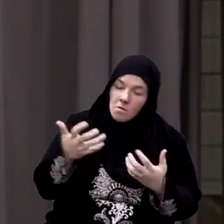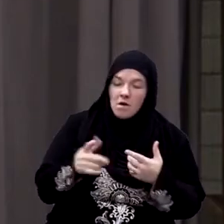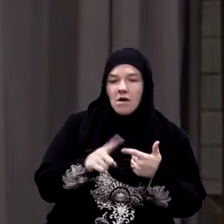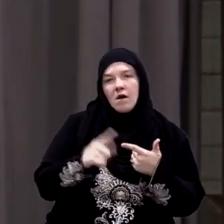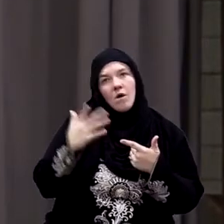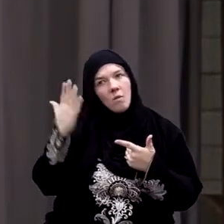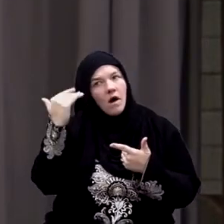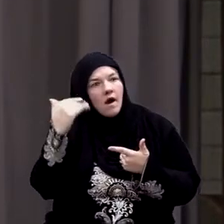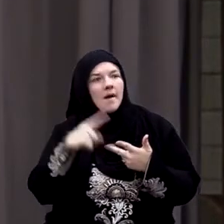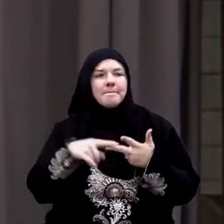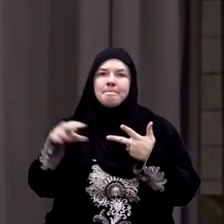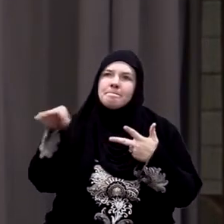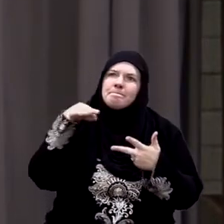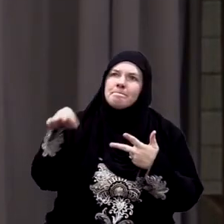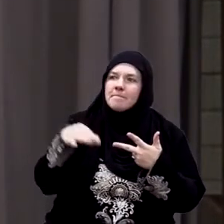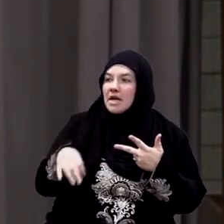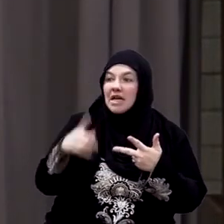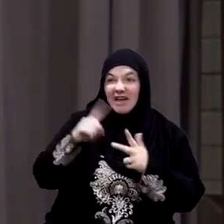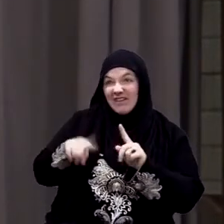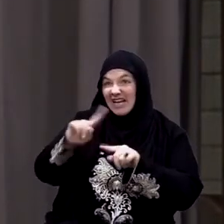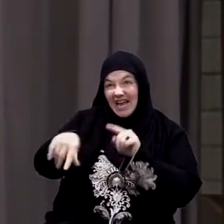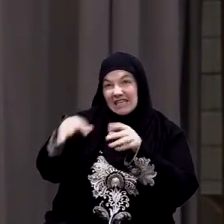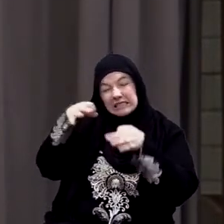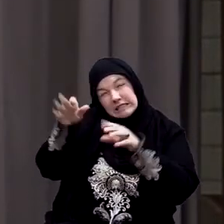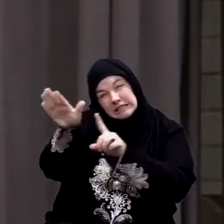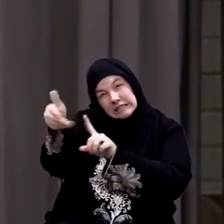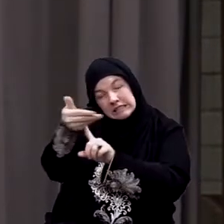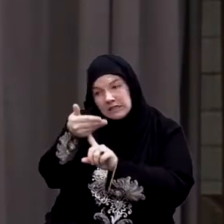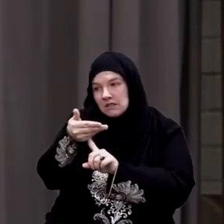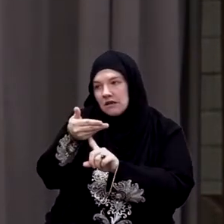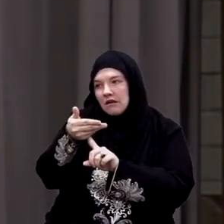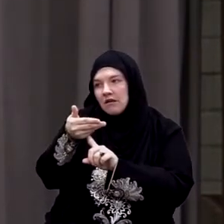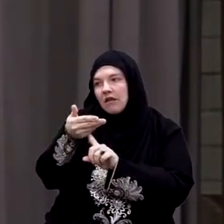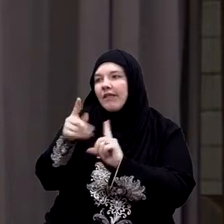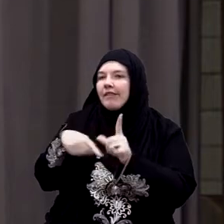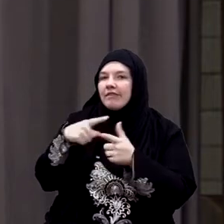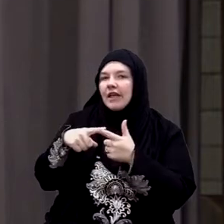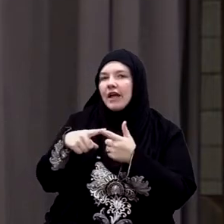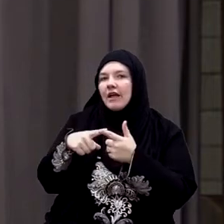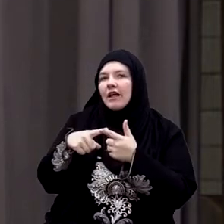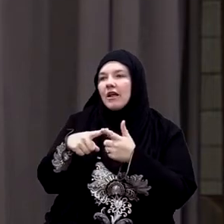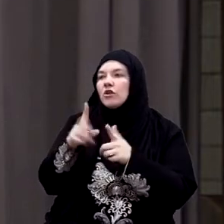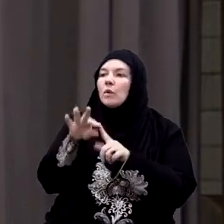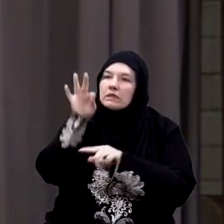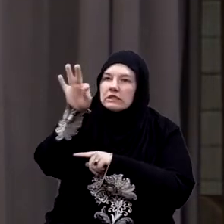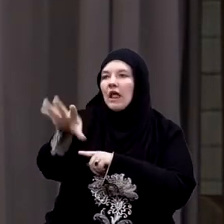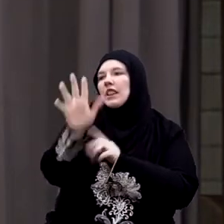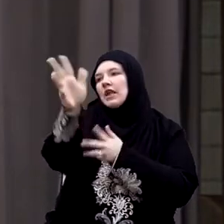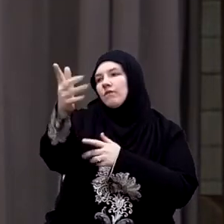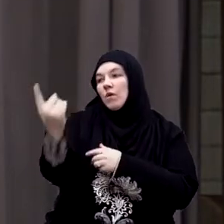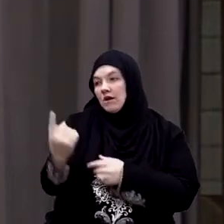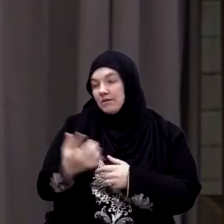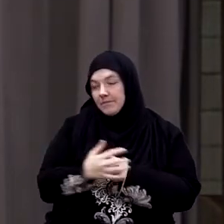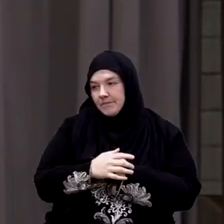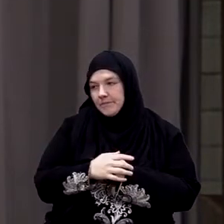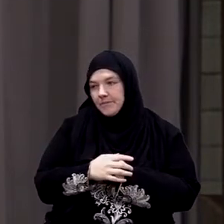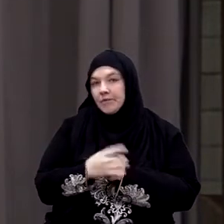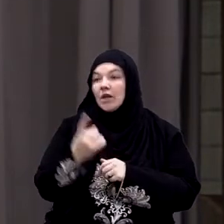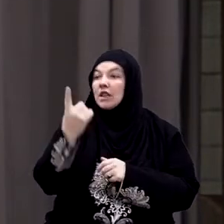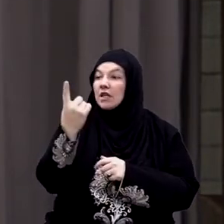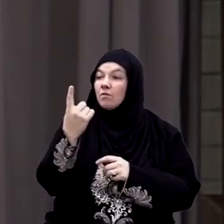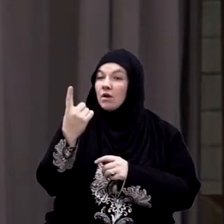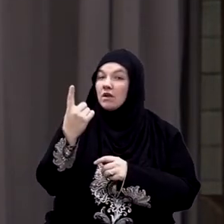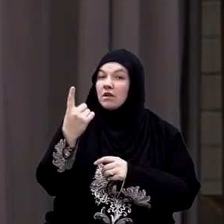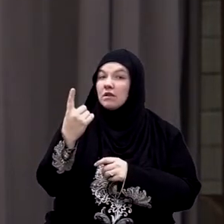and why. And if you could not convince him, you leave him with one thing and one thing only. That